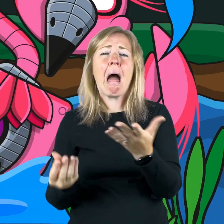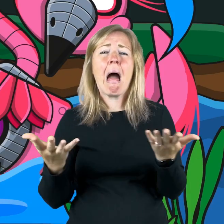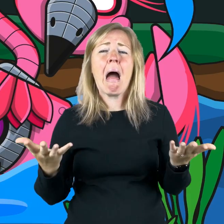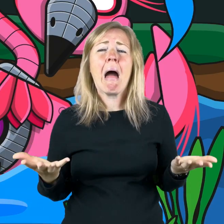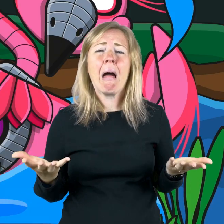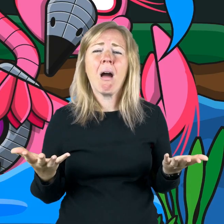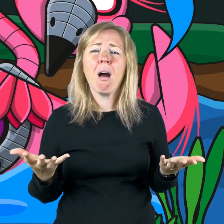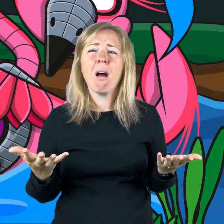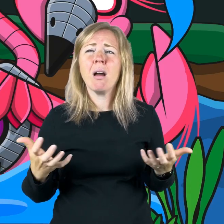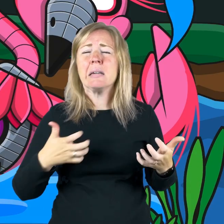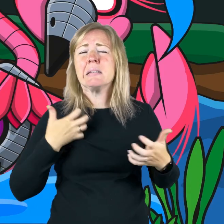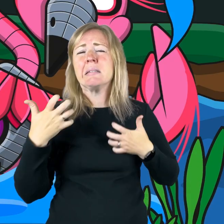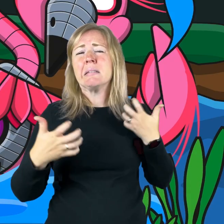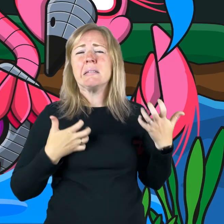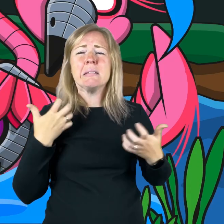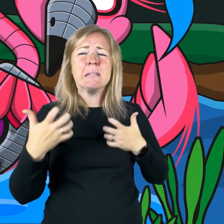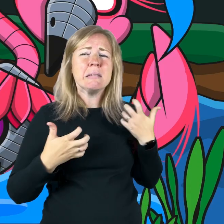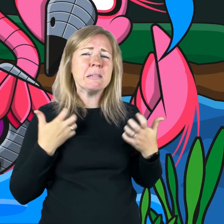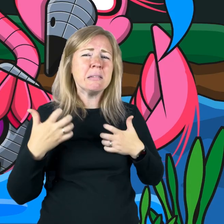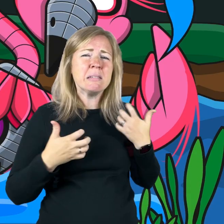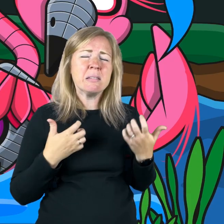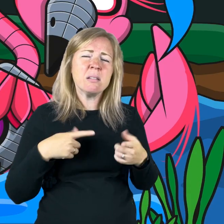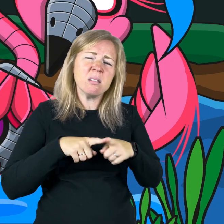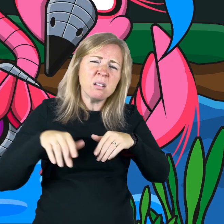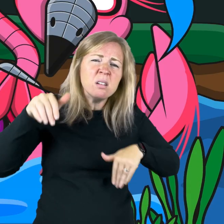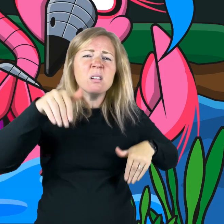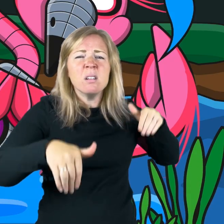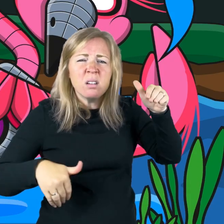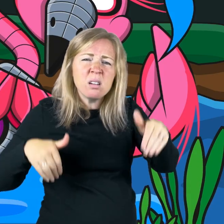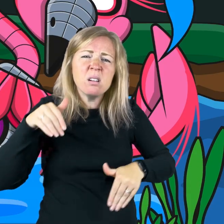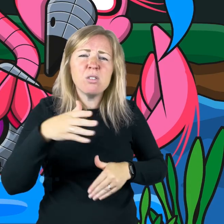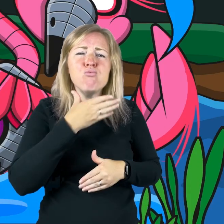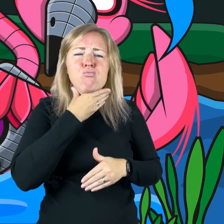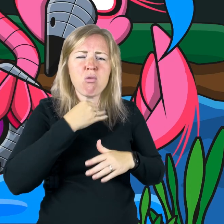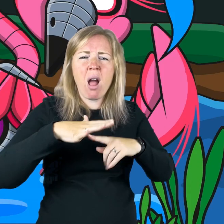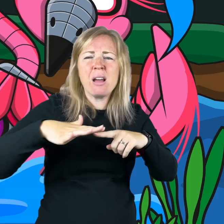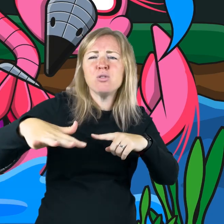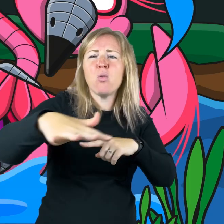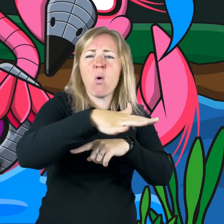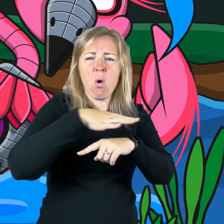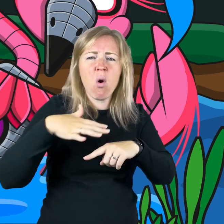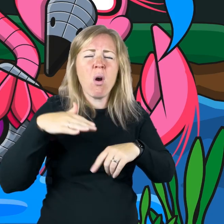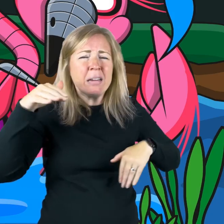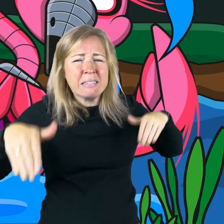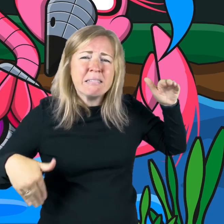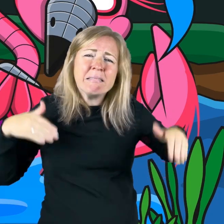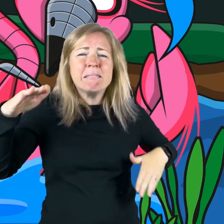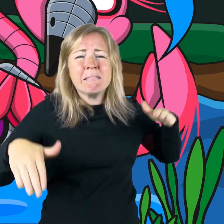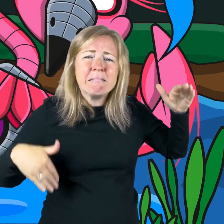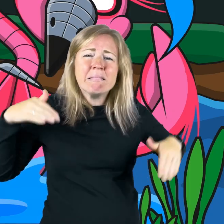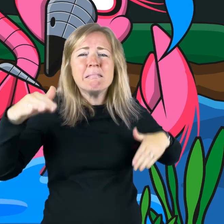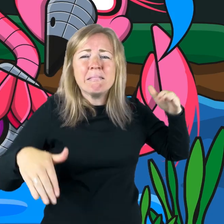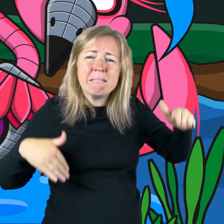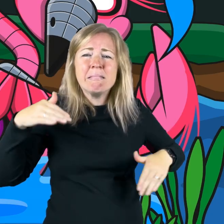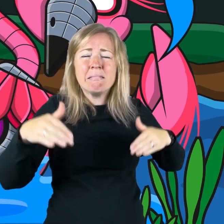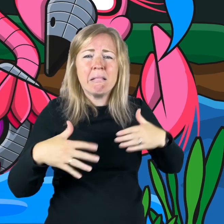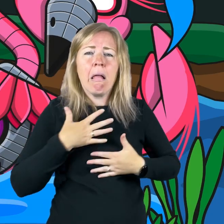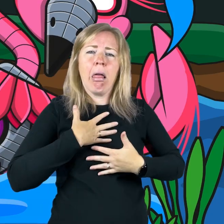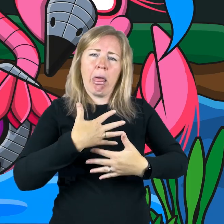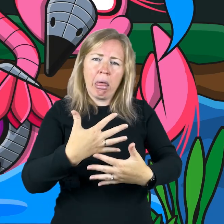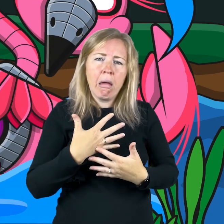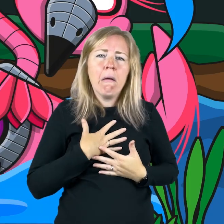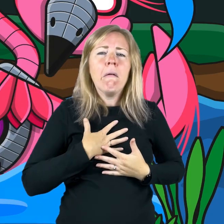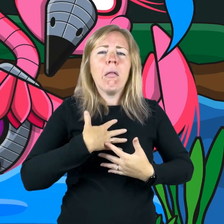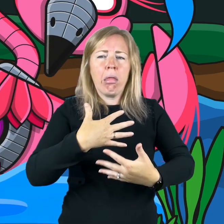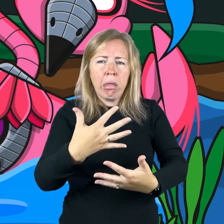sank! Trying to get back to the dry shore, Flamingo flapped her wings in a frenzy. In